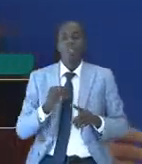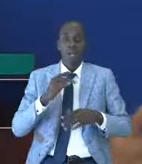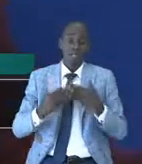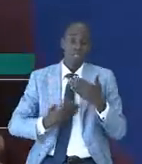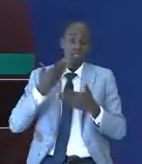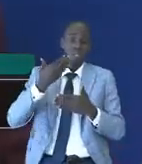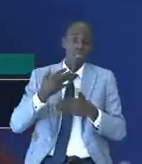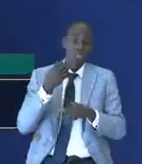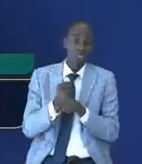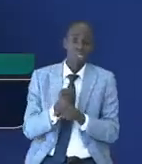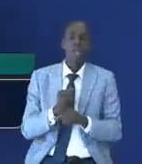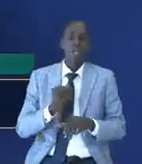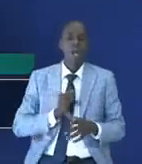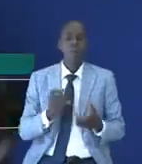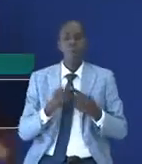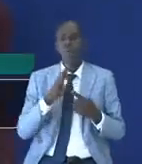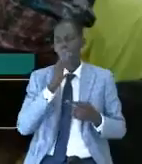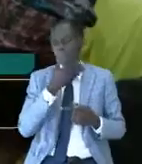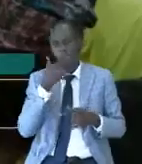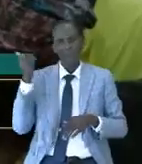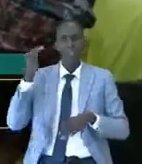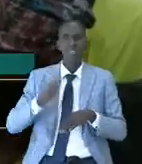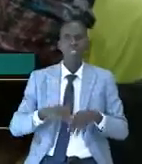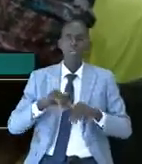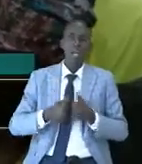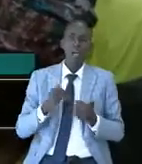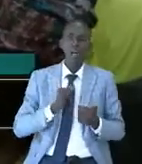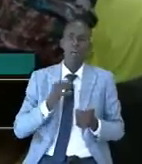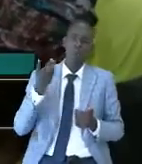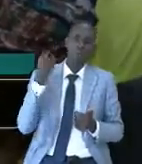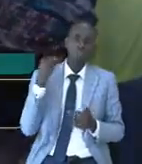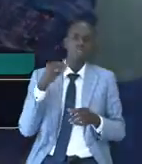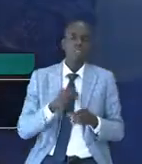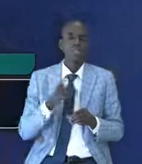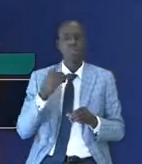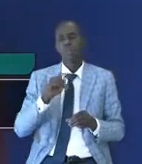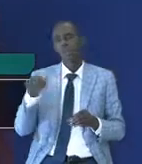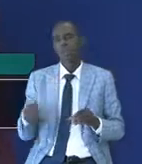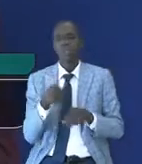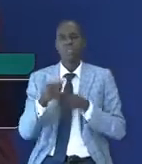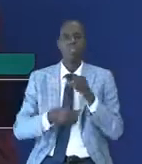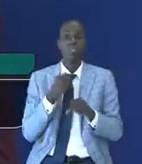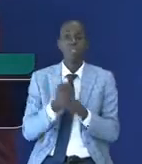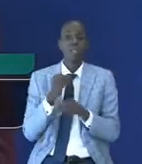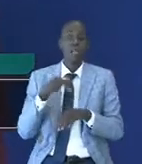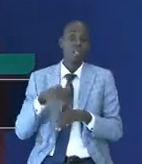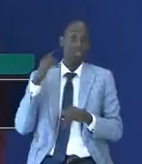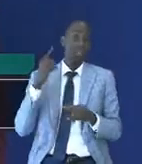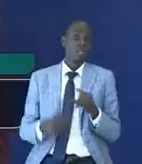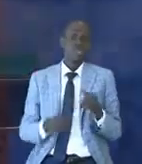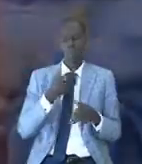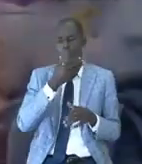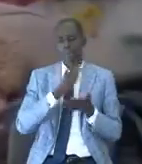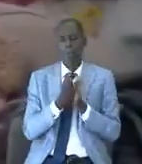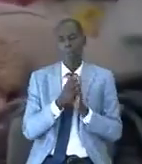And when the next year comes, I want to be better than I was the other year. A better man, a better